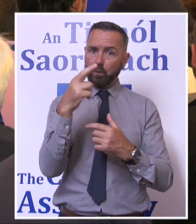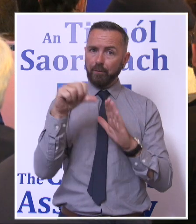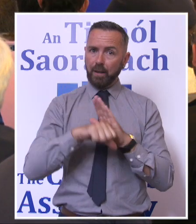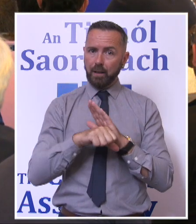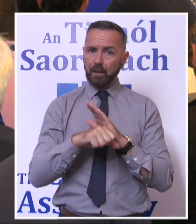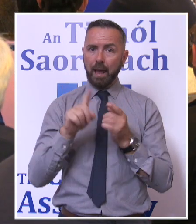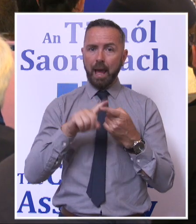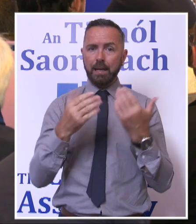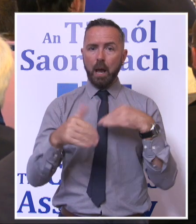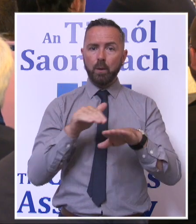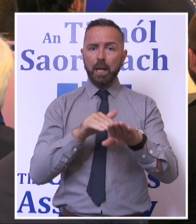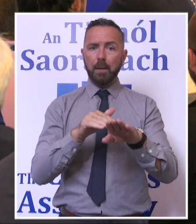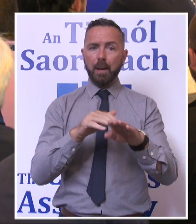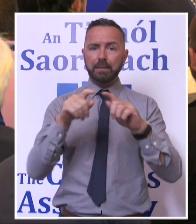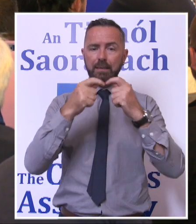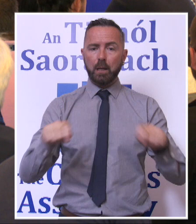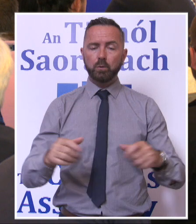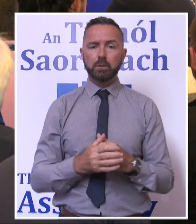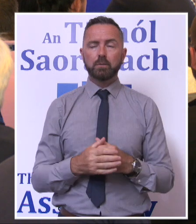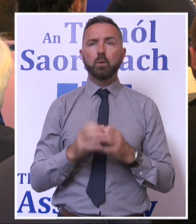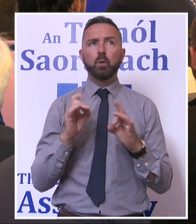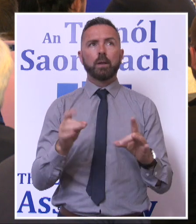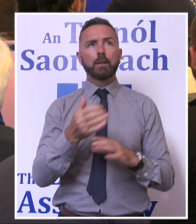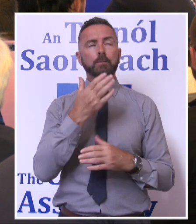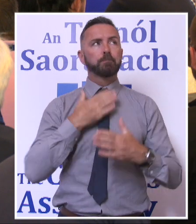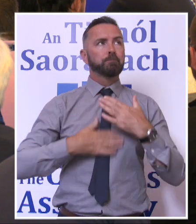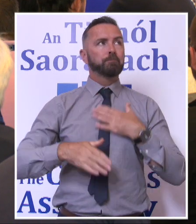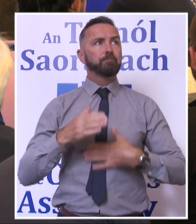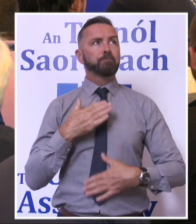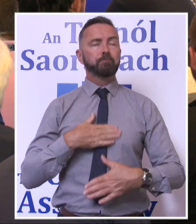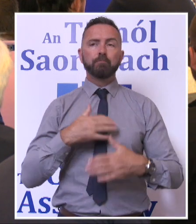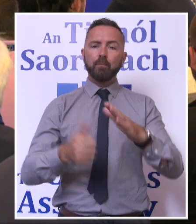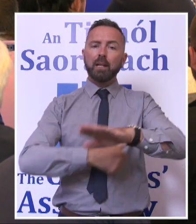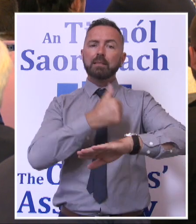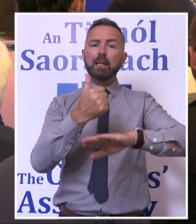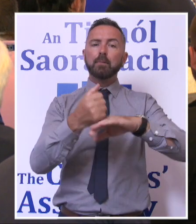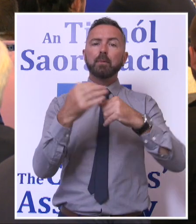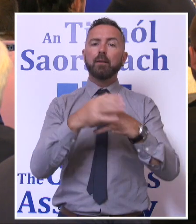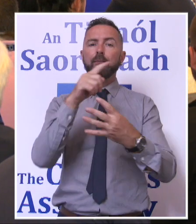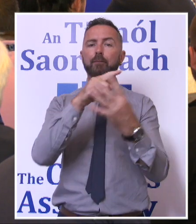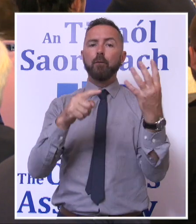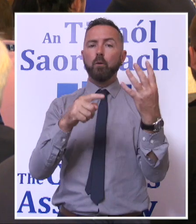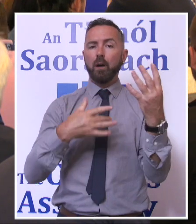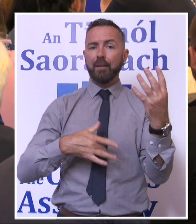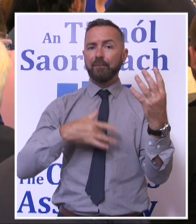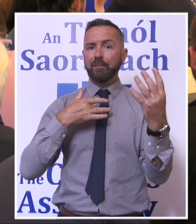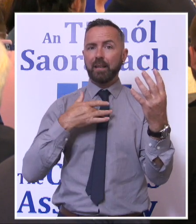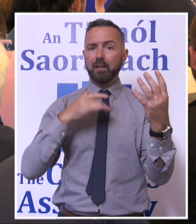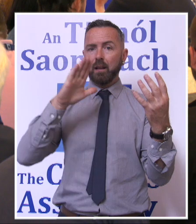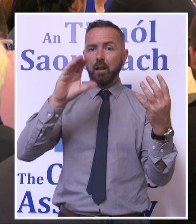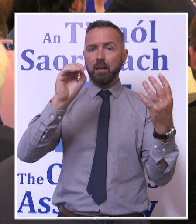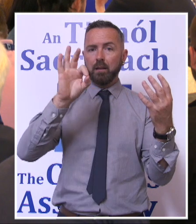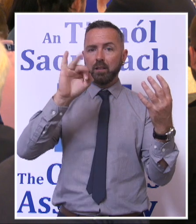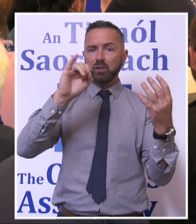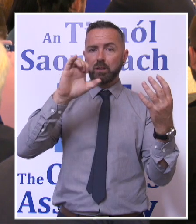Okay, bear with me. So the establishment of the 4 local authority model in Dublin, I would argue, was a logical conclusion